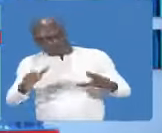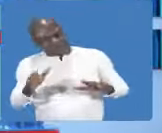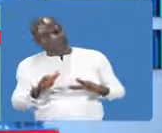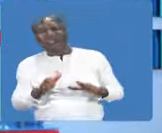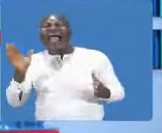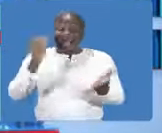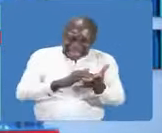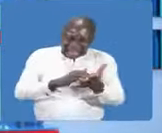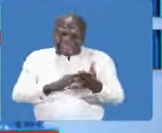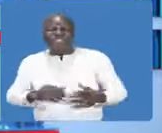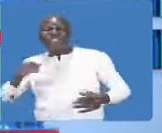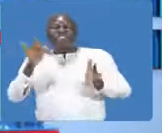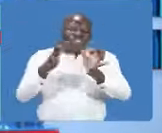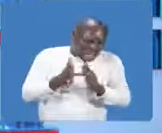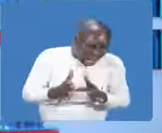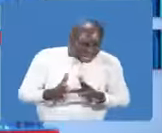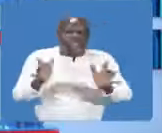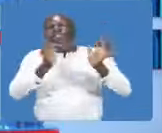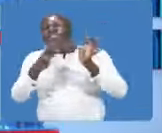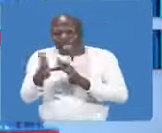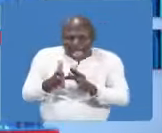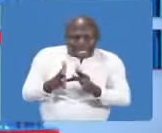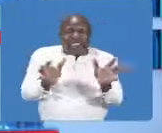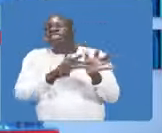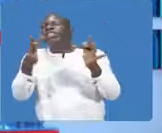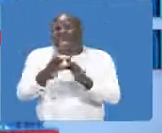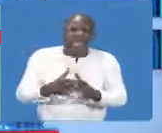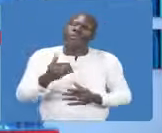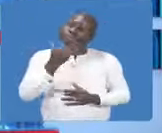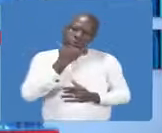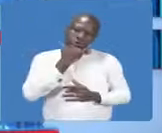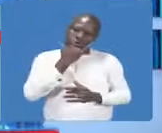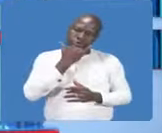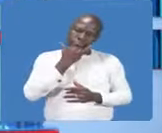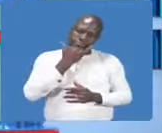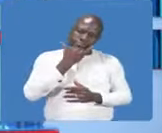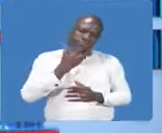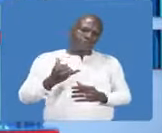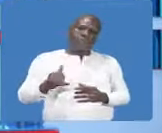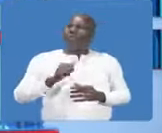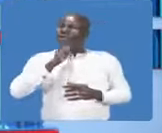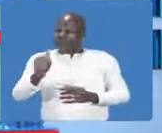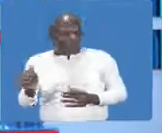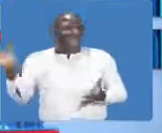repetitions. Every day, oh Jesus, oh Jesus, oh Jesus. Sanene,